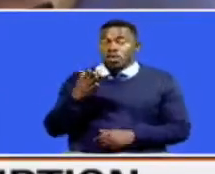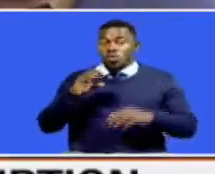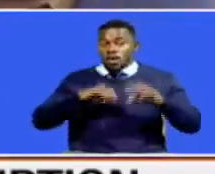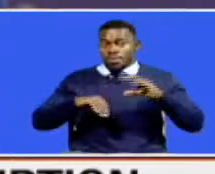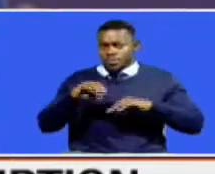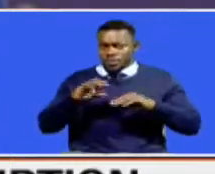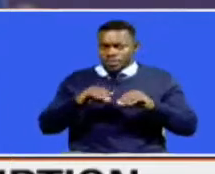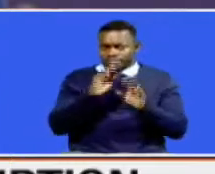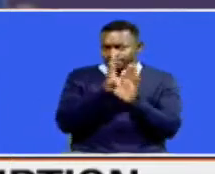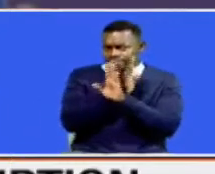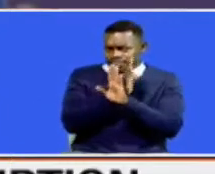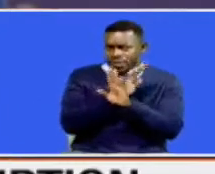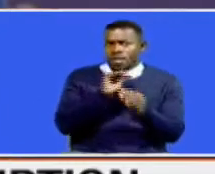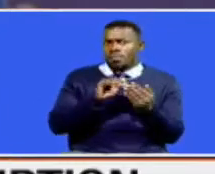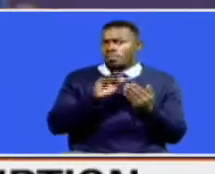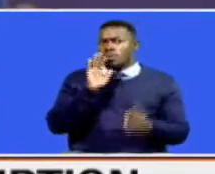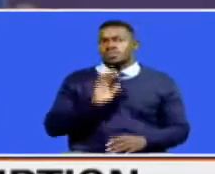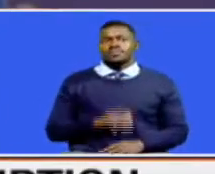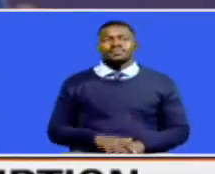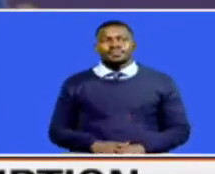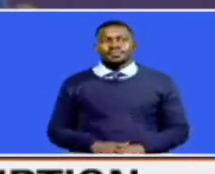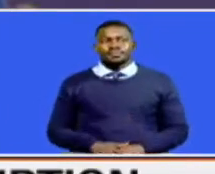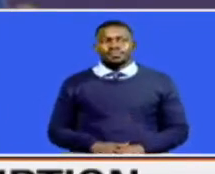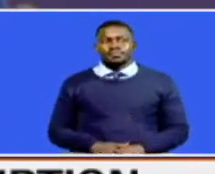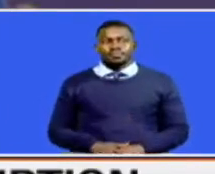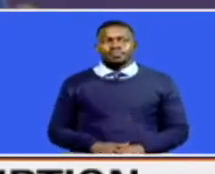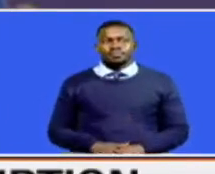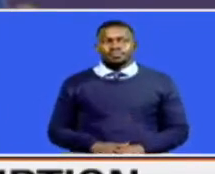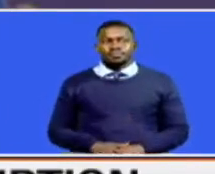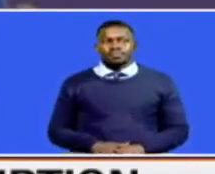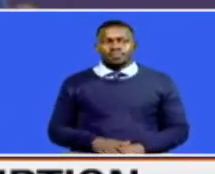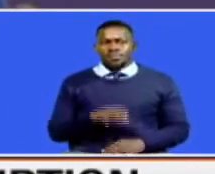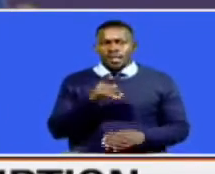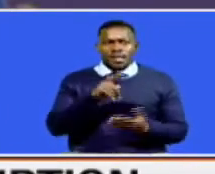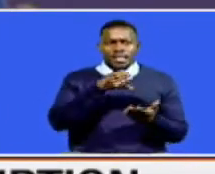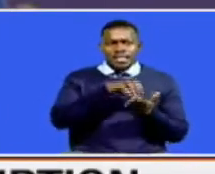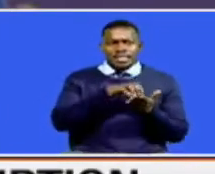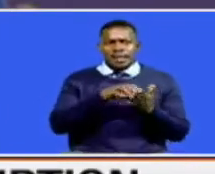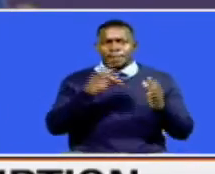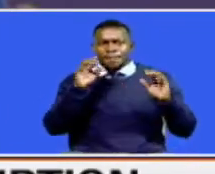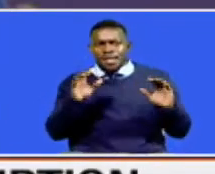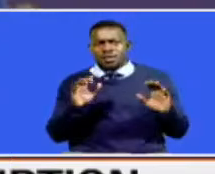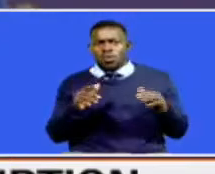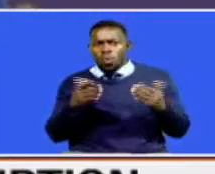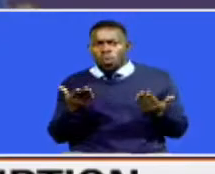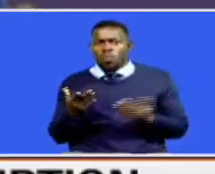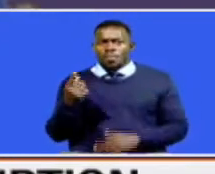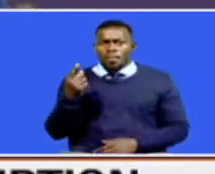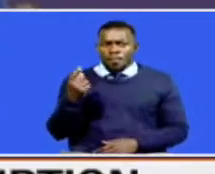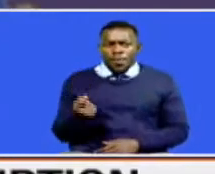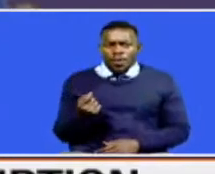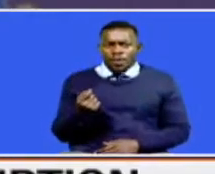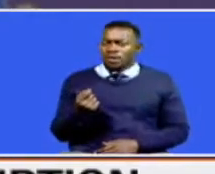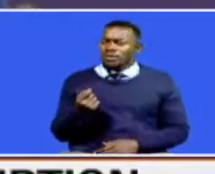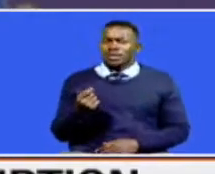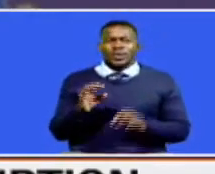justice. Depending on the magnitude of the case, you can have small